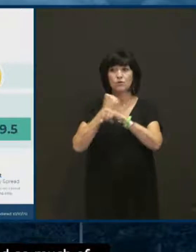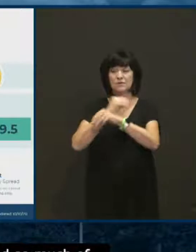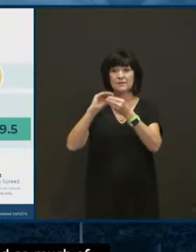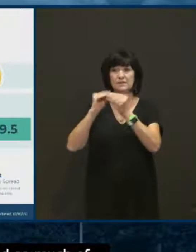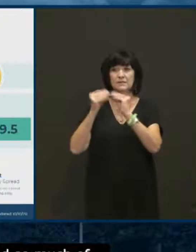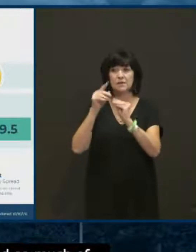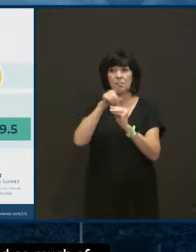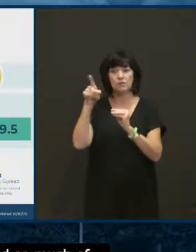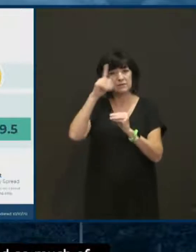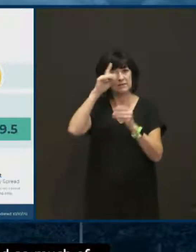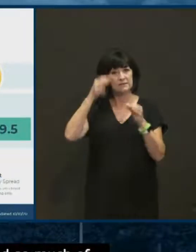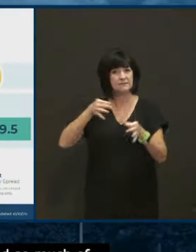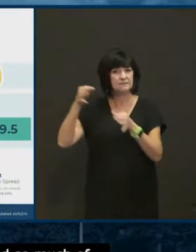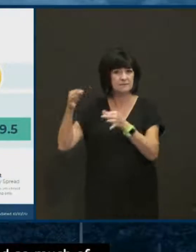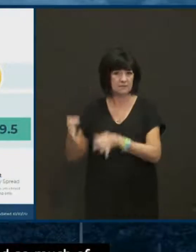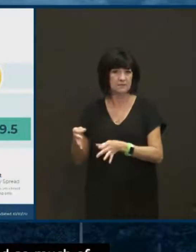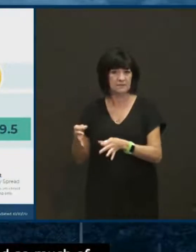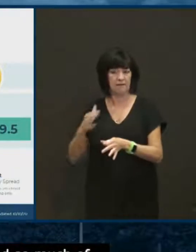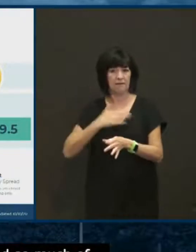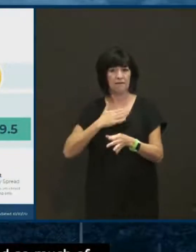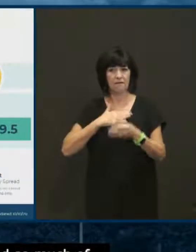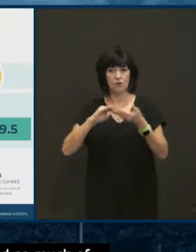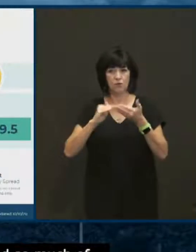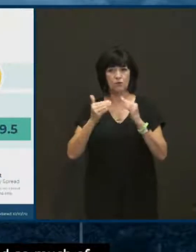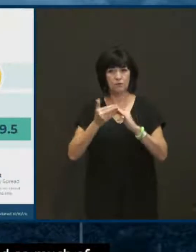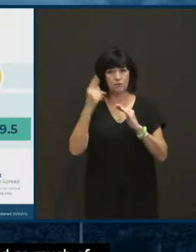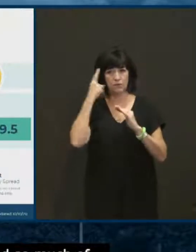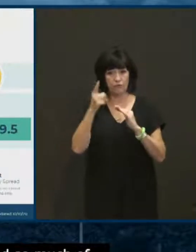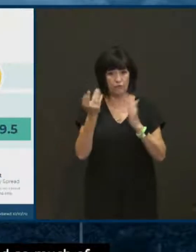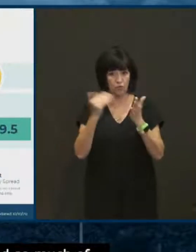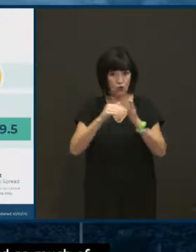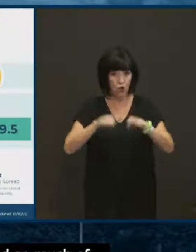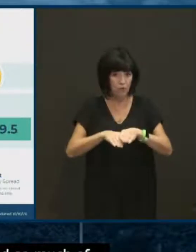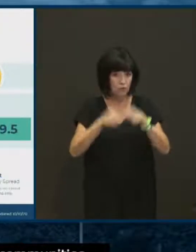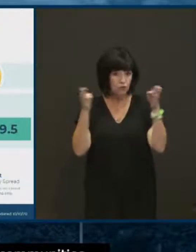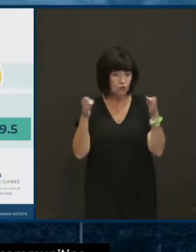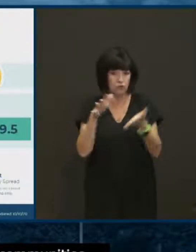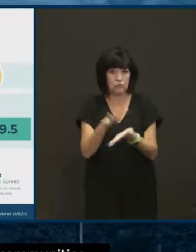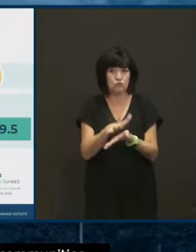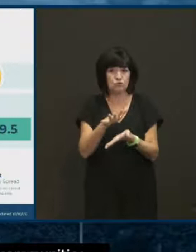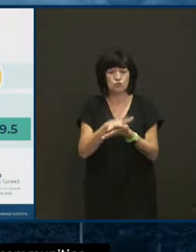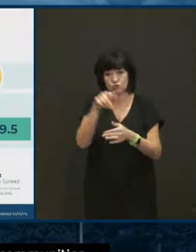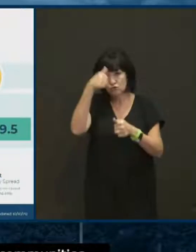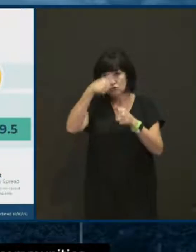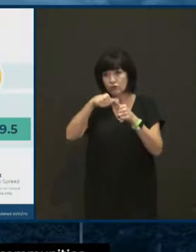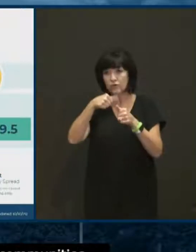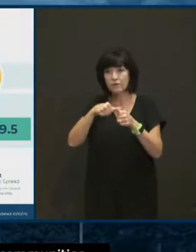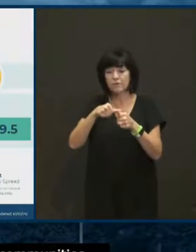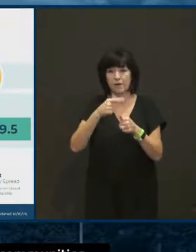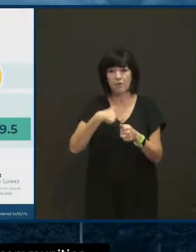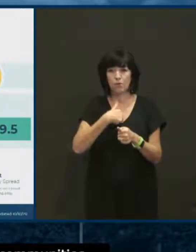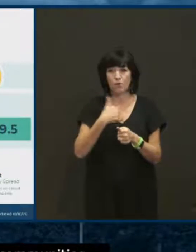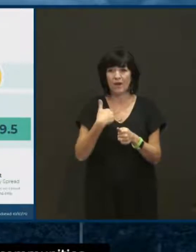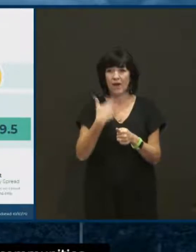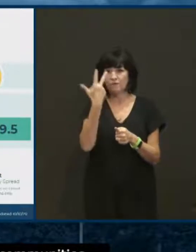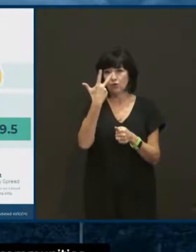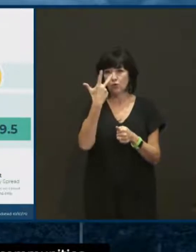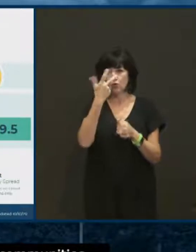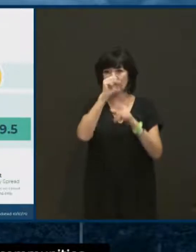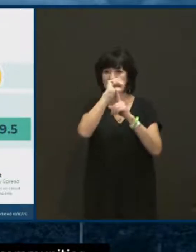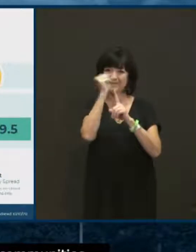health conditions in communities for the reopening of schools. You'll remember that we have 3 scenarios,